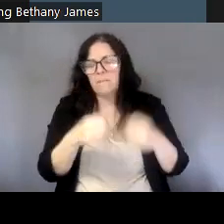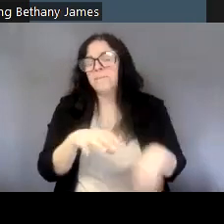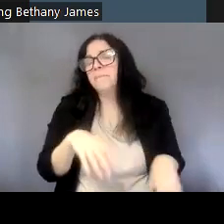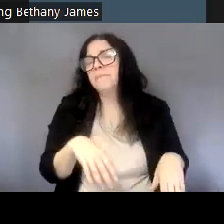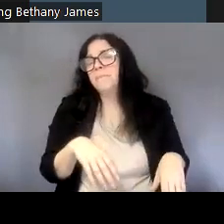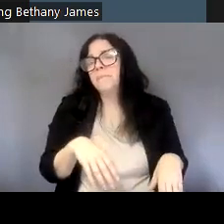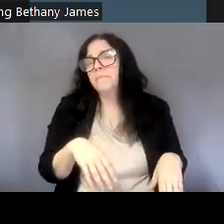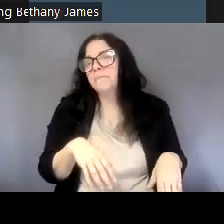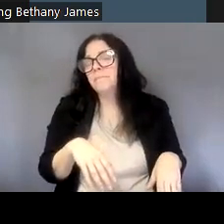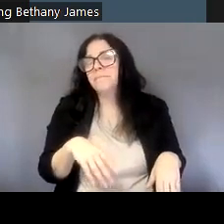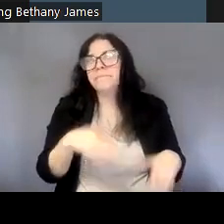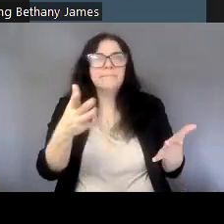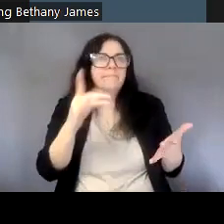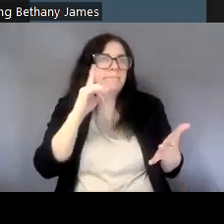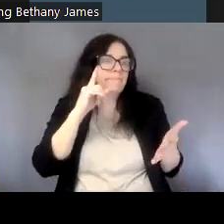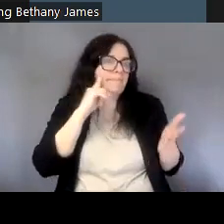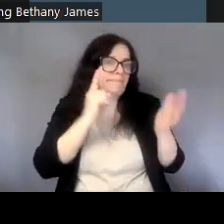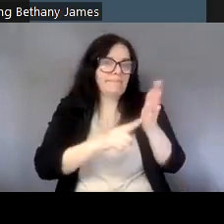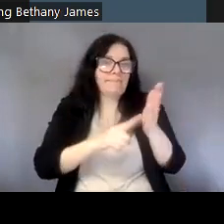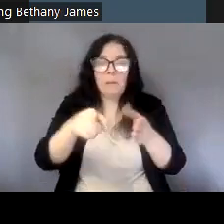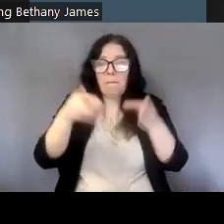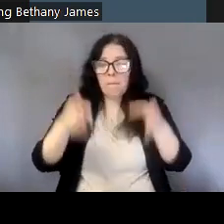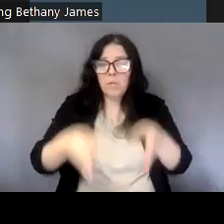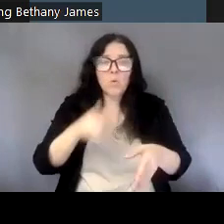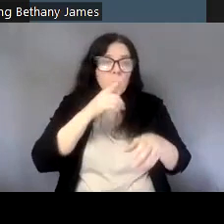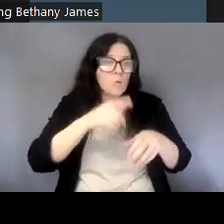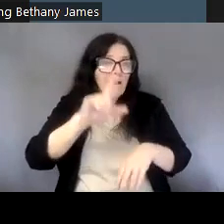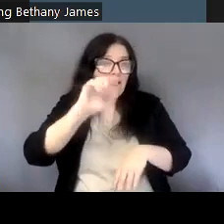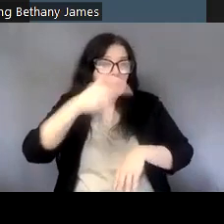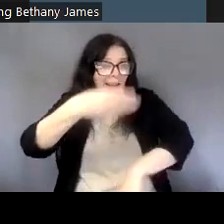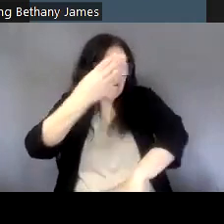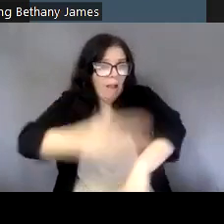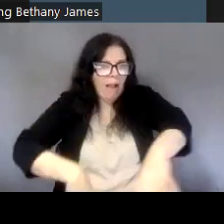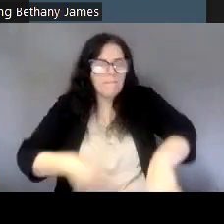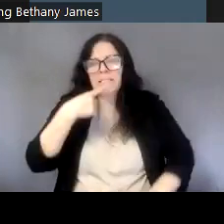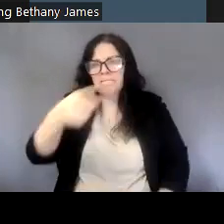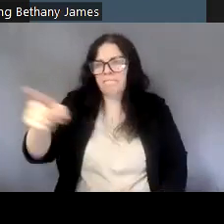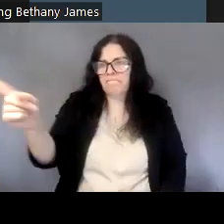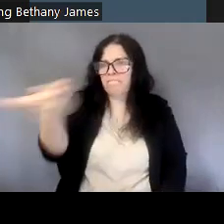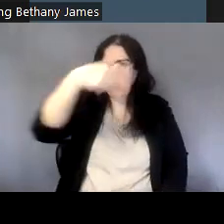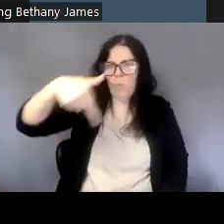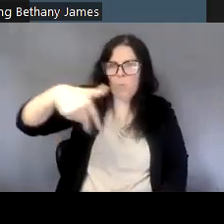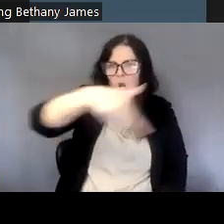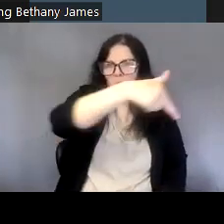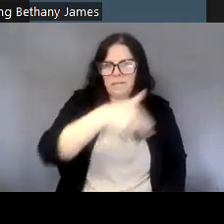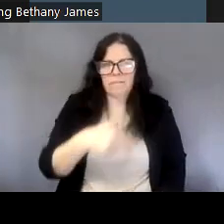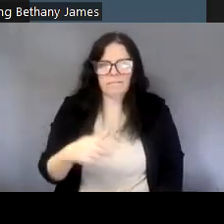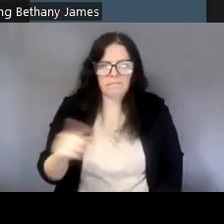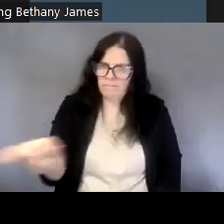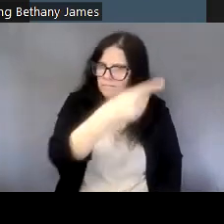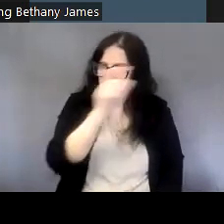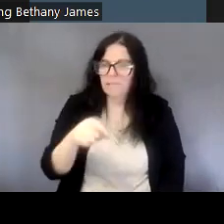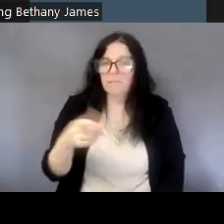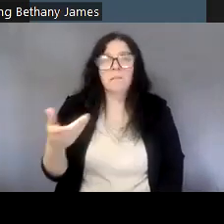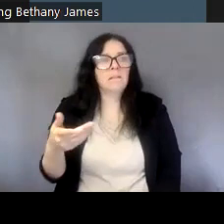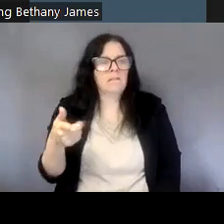who, who has an amputated leg, you have to walk across the room or run across the room. Well, that person is going to take time. They may have to use